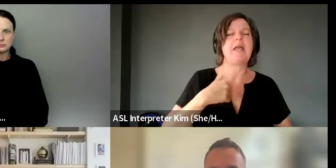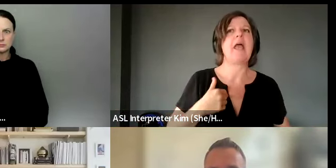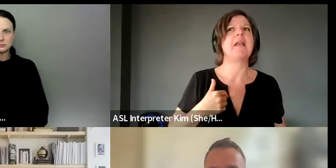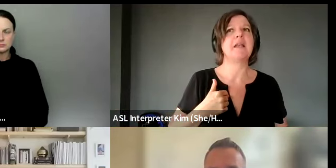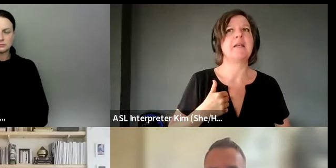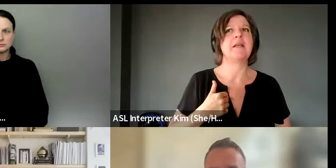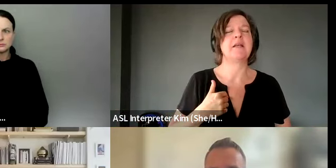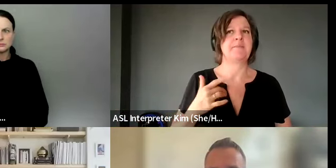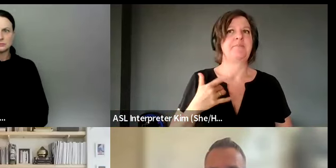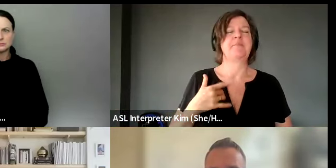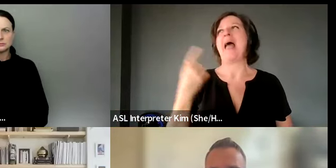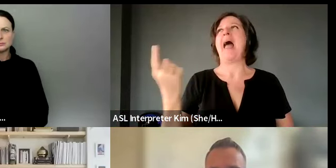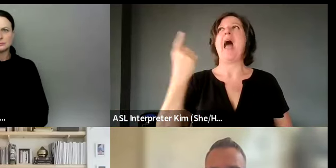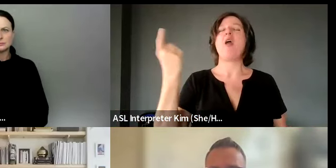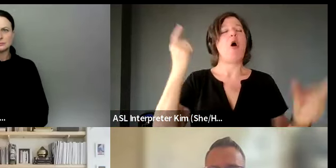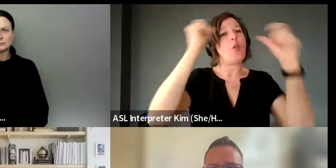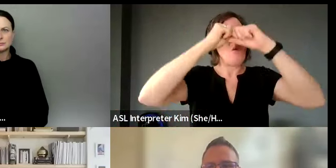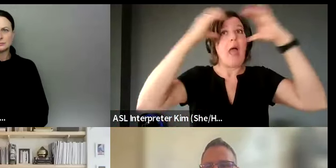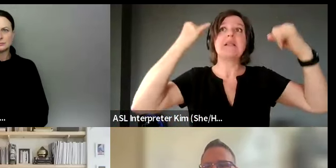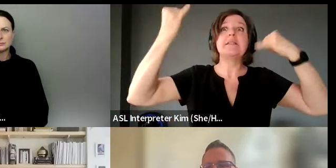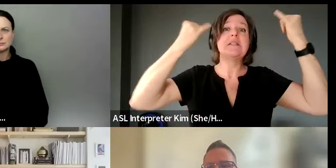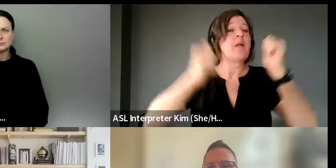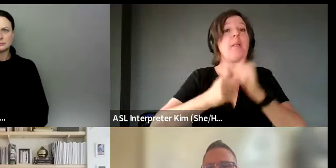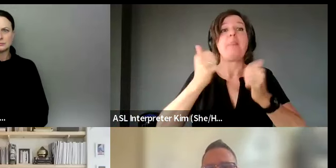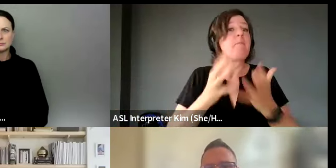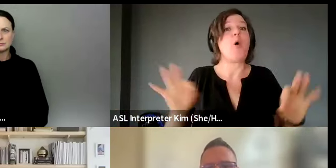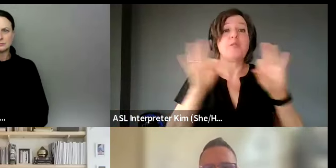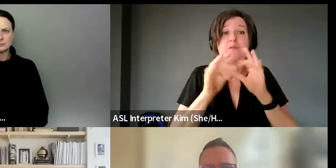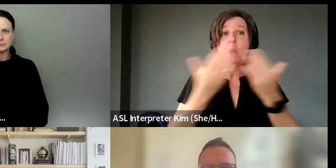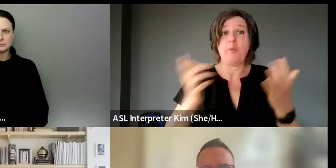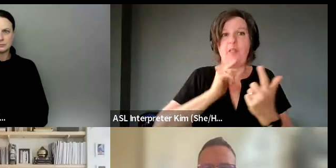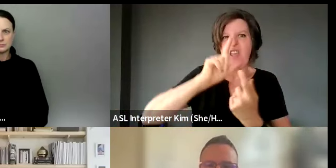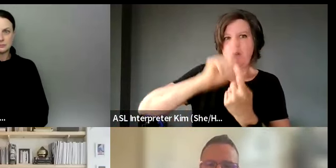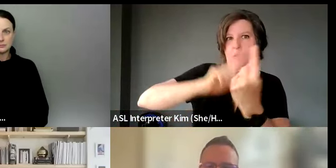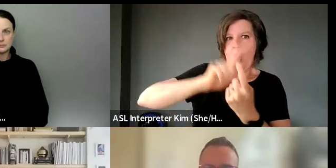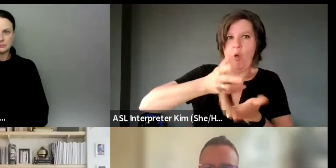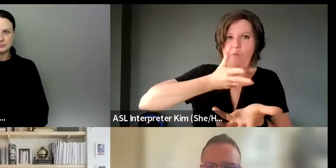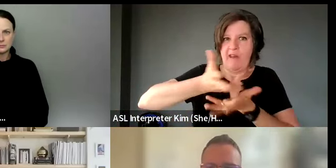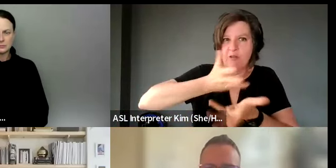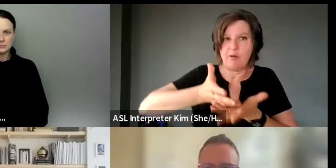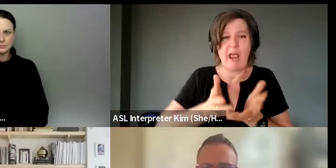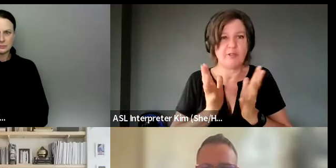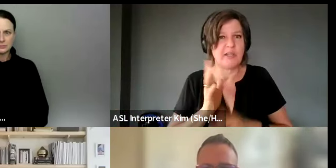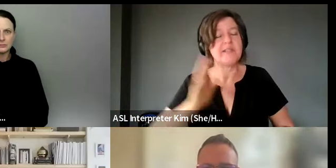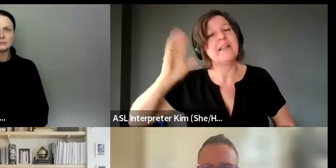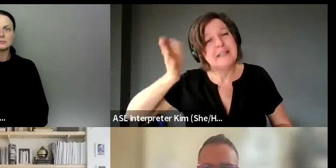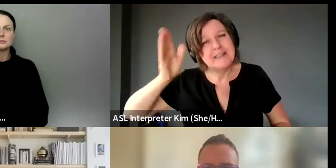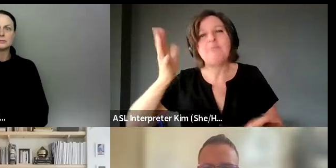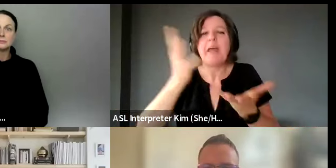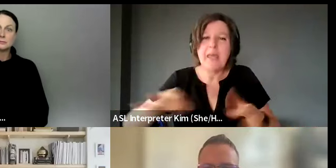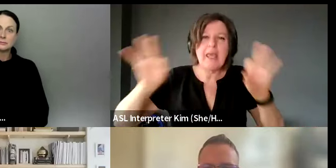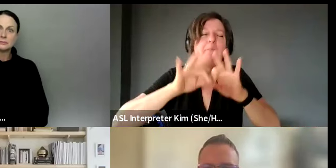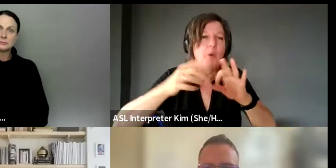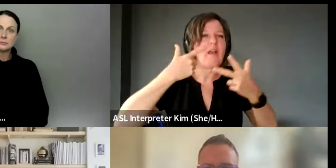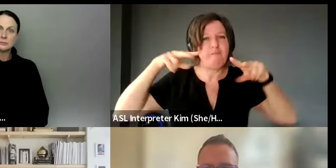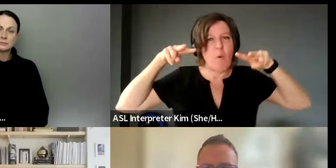Well, I always imagine that the most valuable thing is actually having these one-on-one interactions with people, like speaking and so on is important for visibility, but really